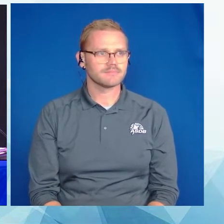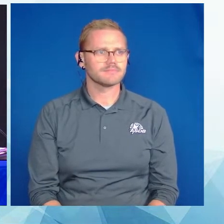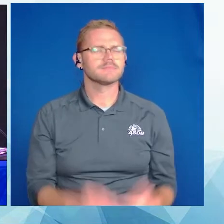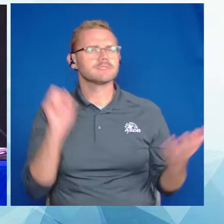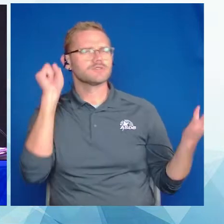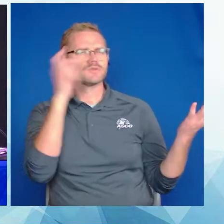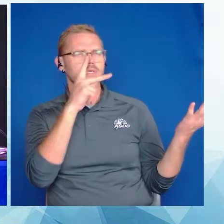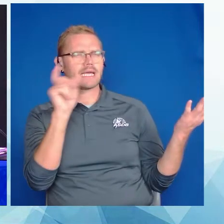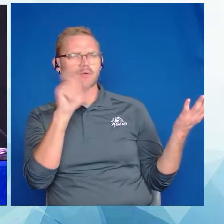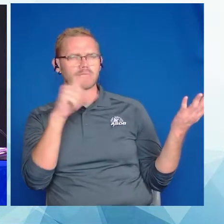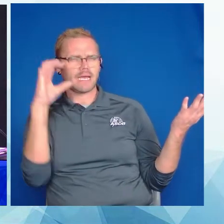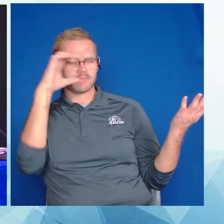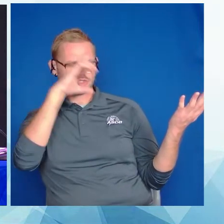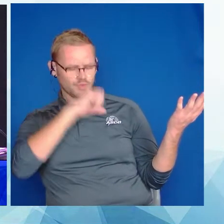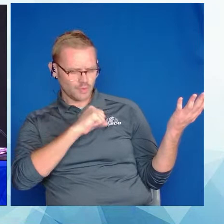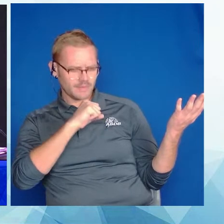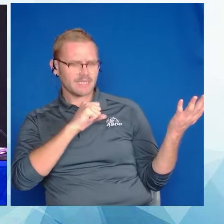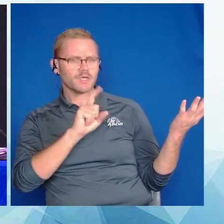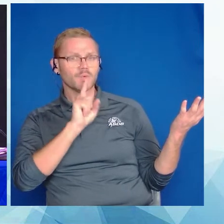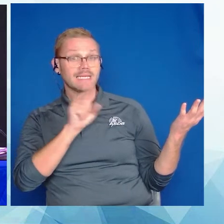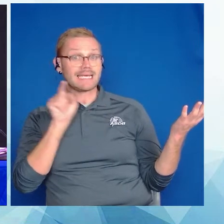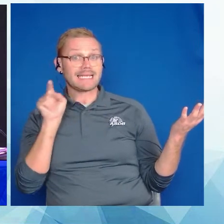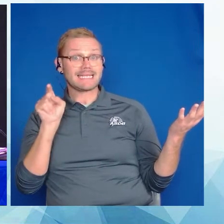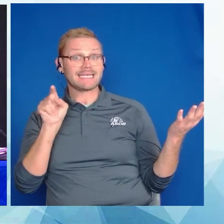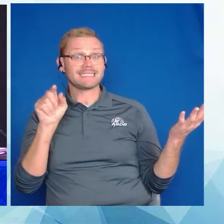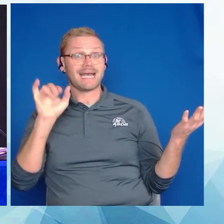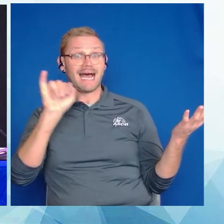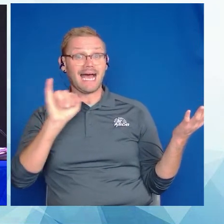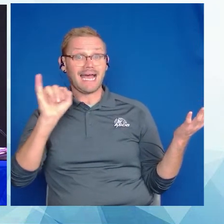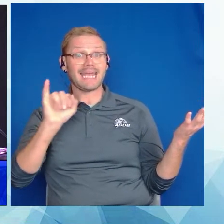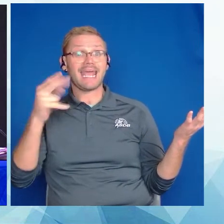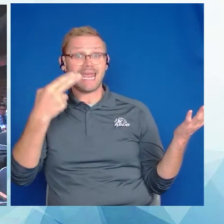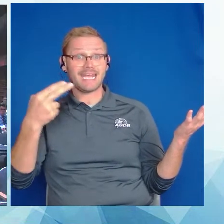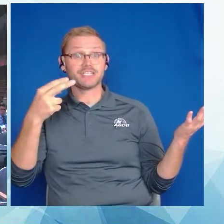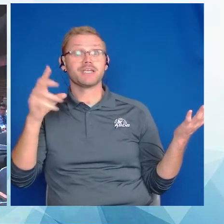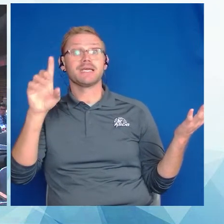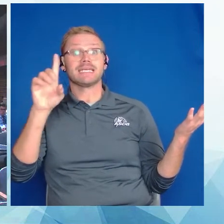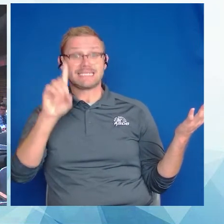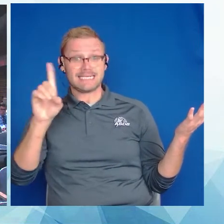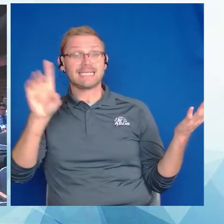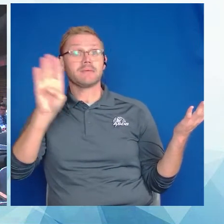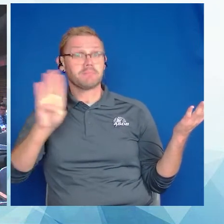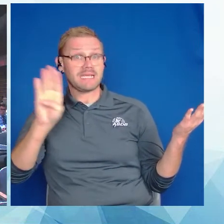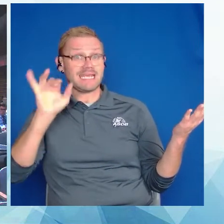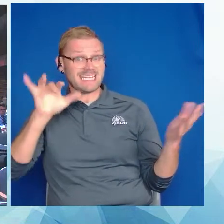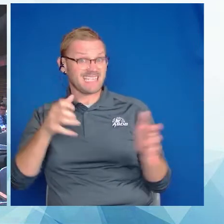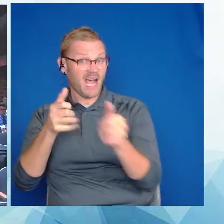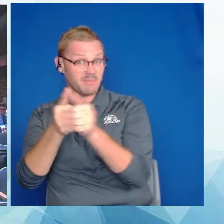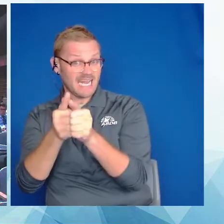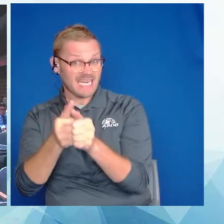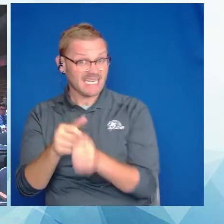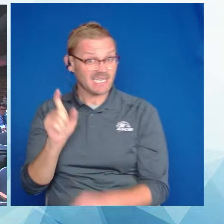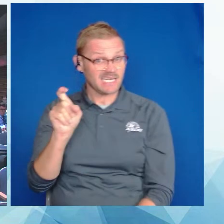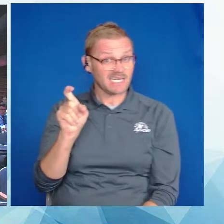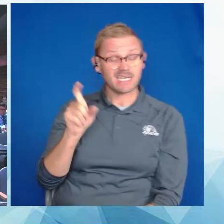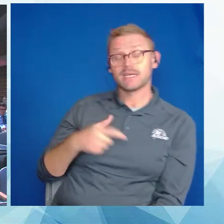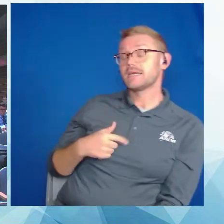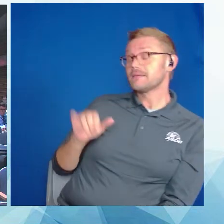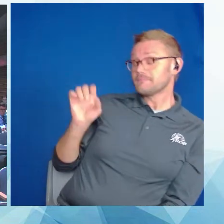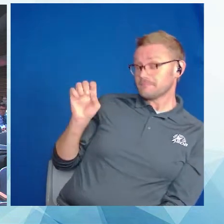And then I'm just assuming that this is an updated IHBD. So, yes, Board Member